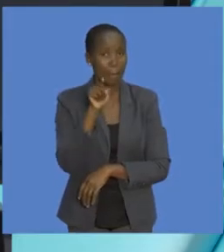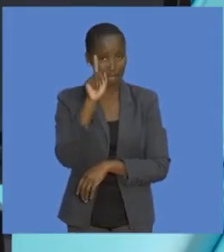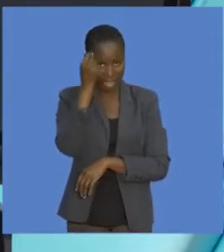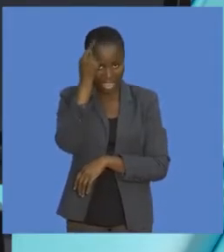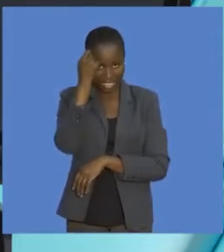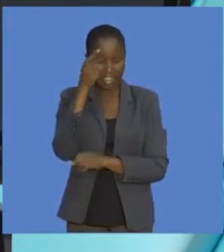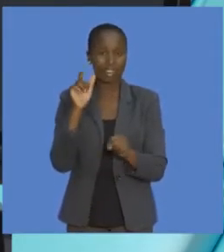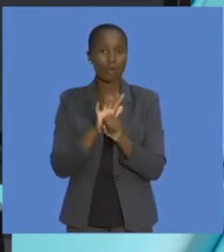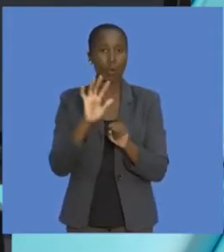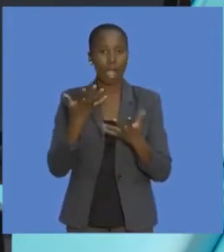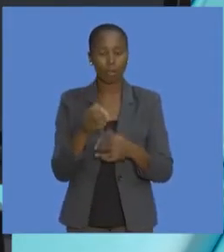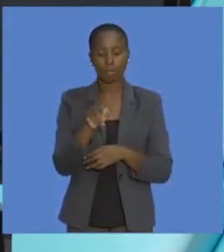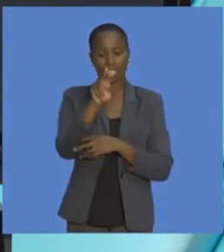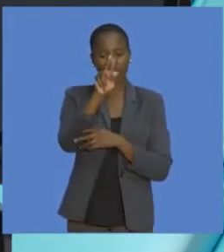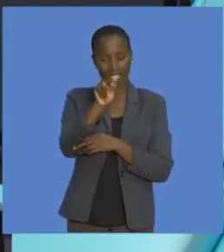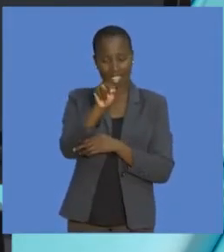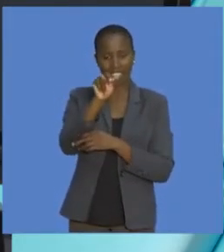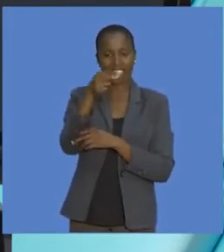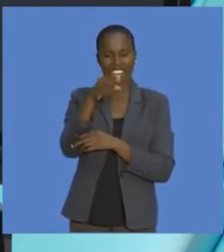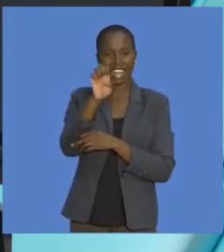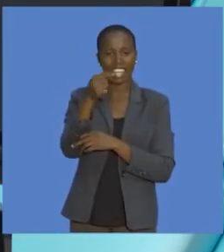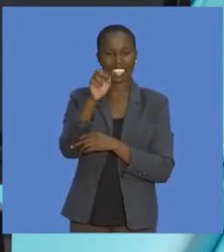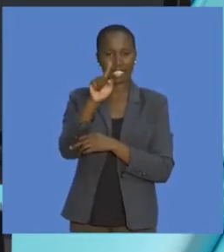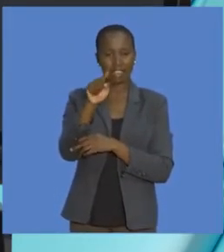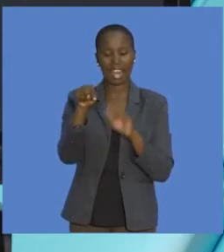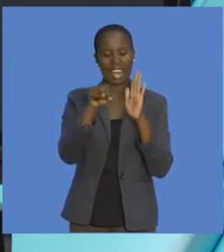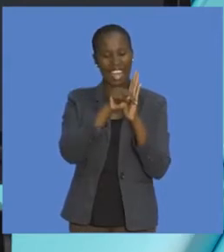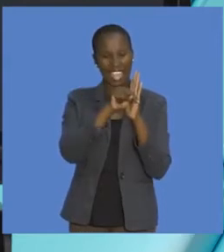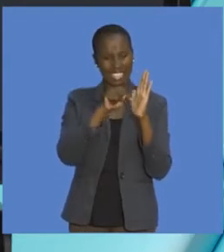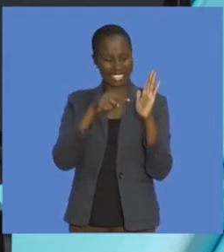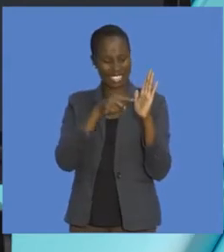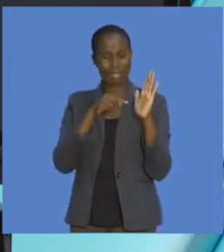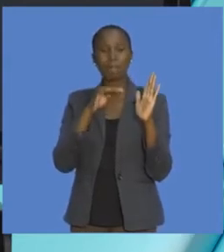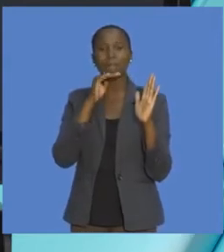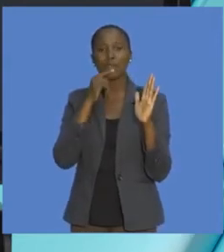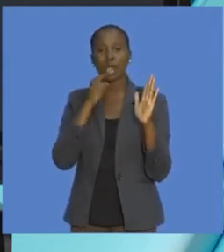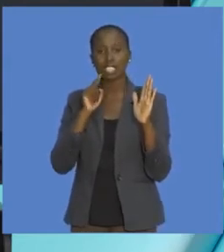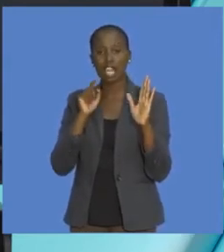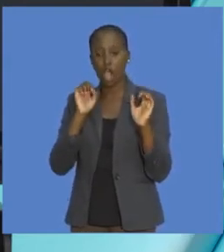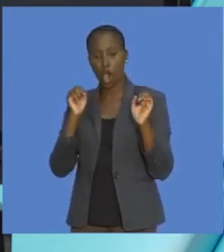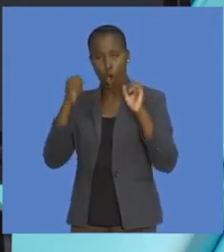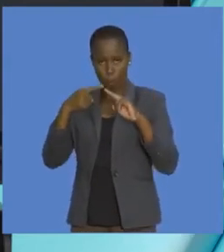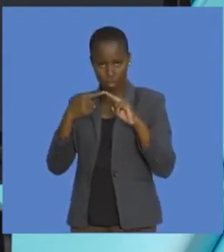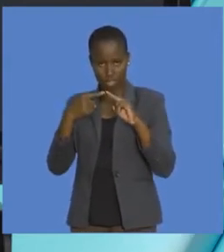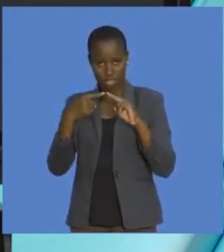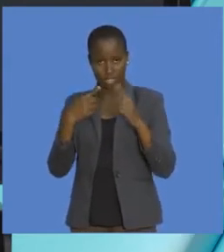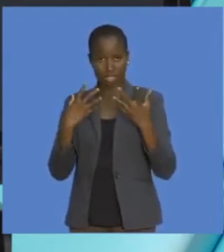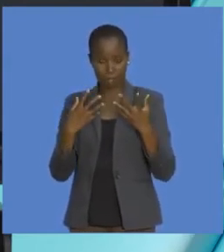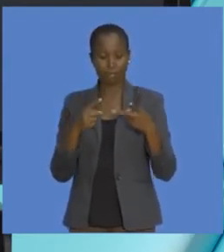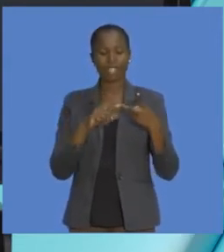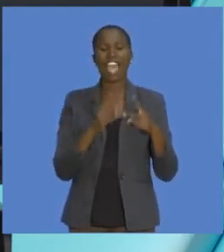word negative means, another word for that would be opposite, and feedback is a